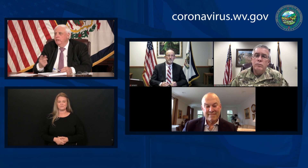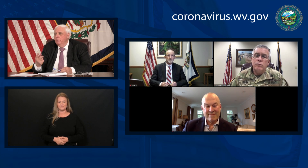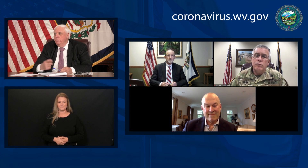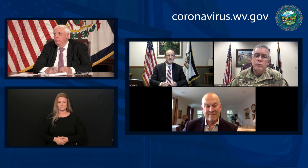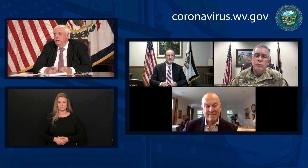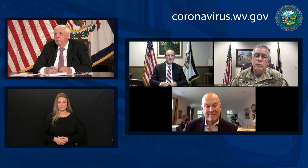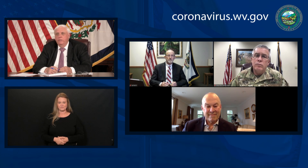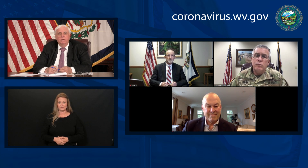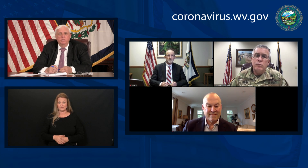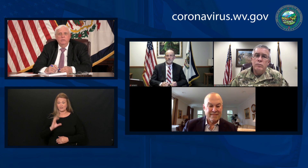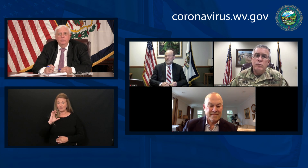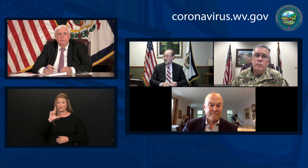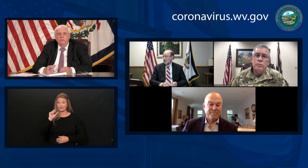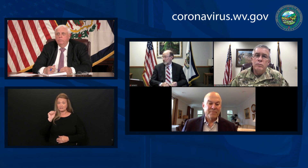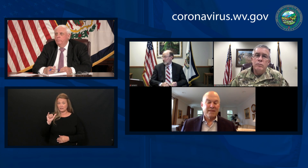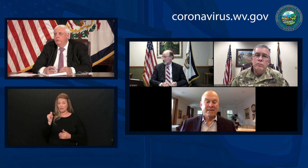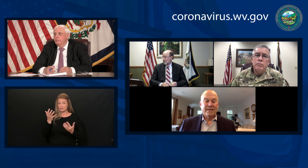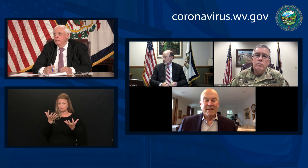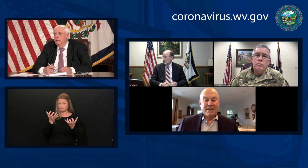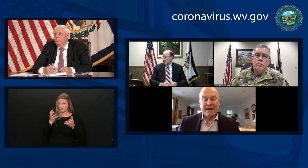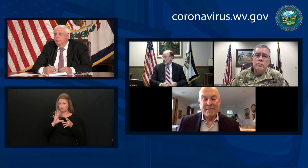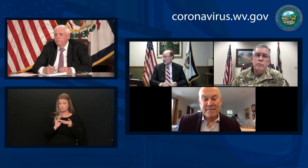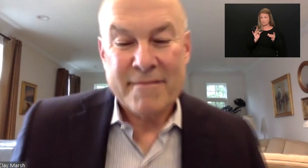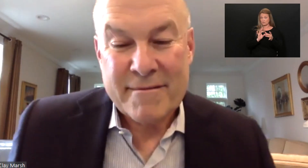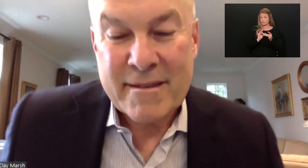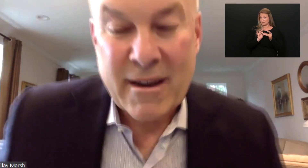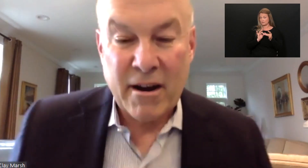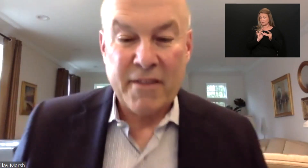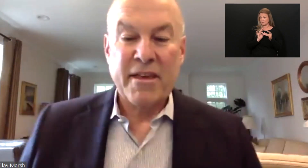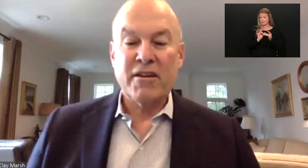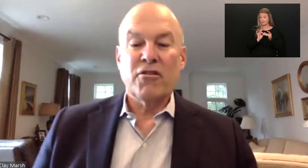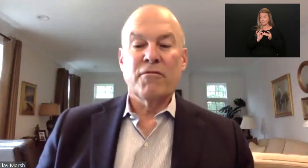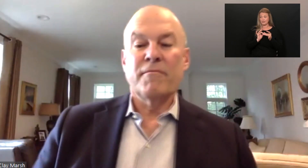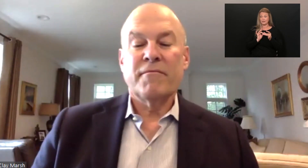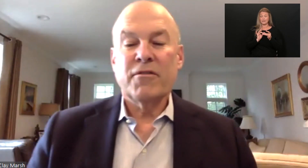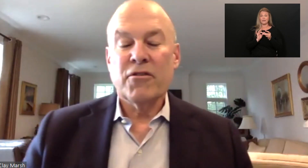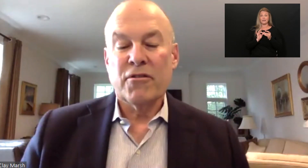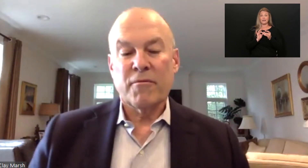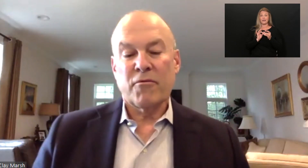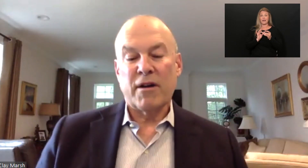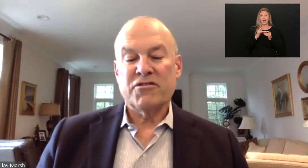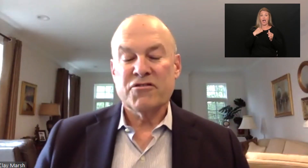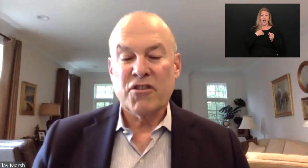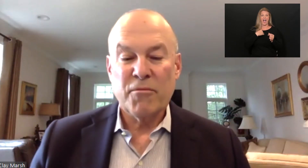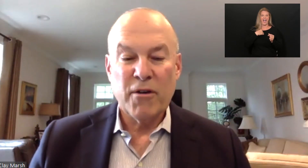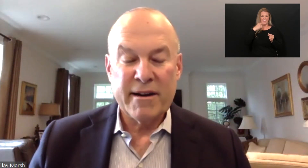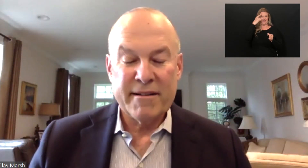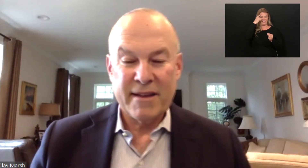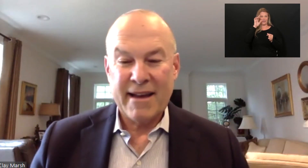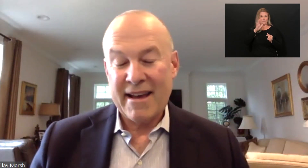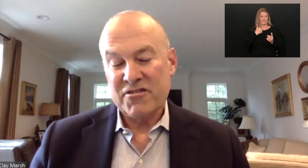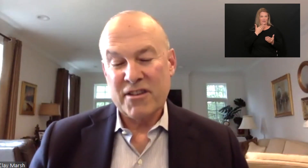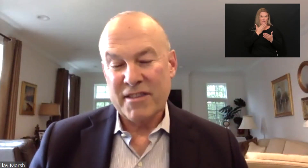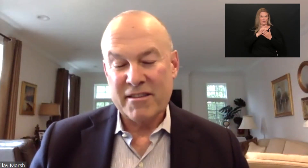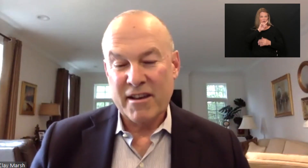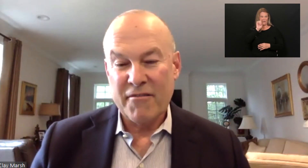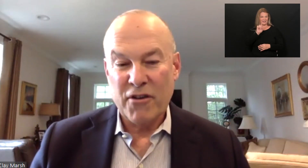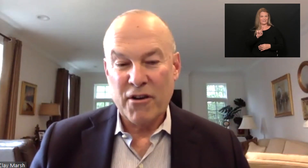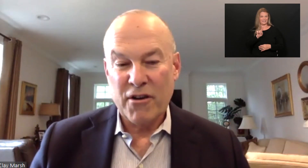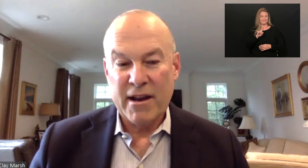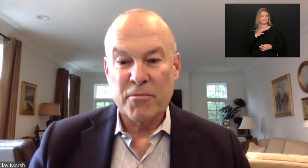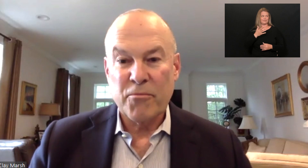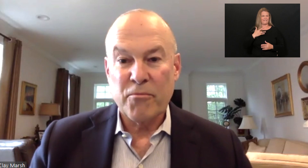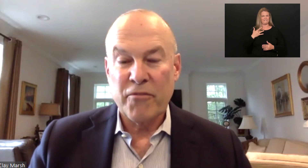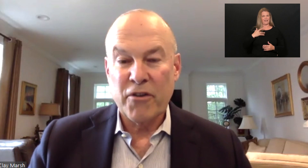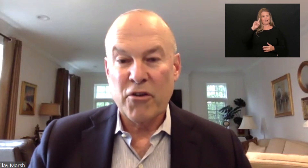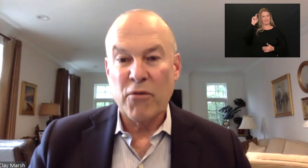And Clay, maybe you jump in and finish that up. Yeah, Kara, I think your question's a good one, and actually I think the governor